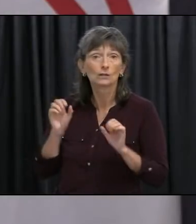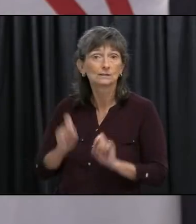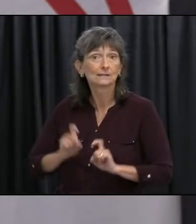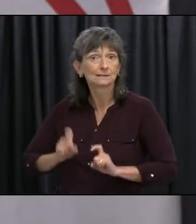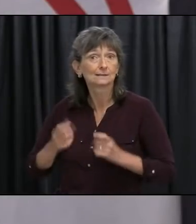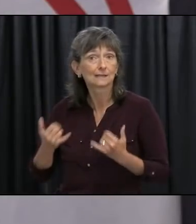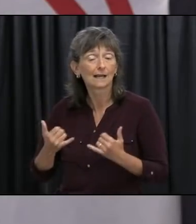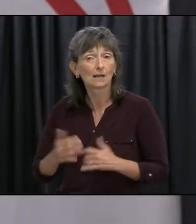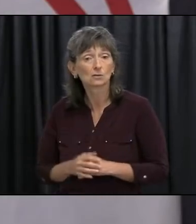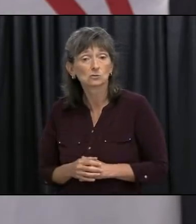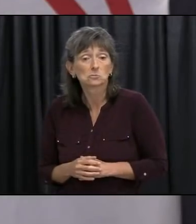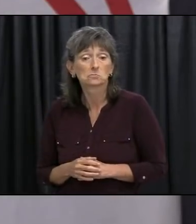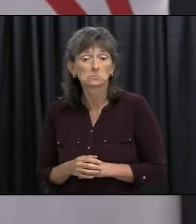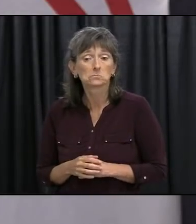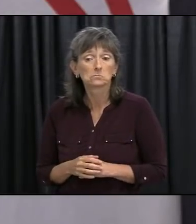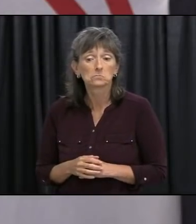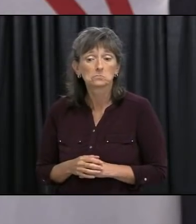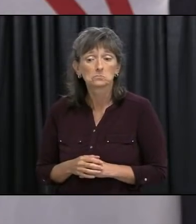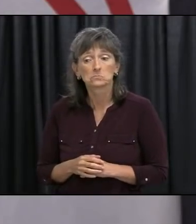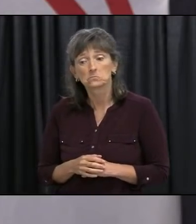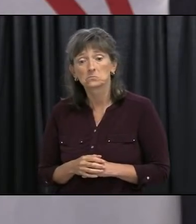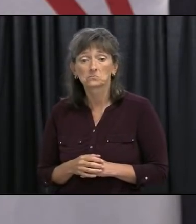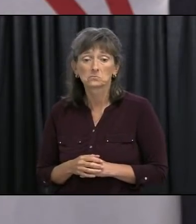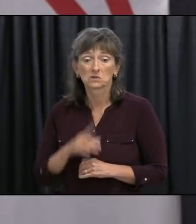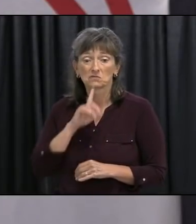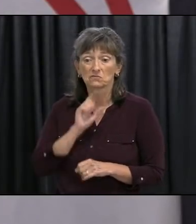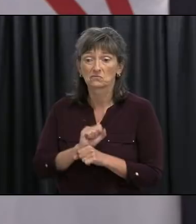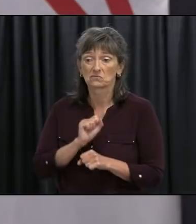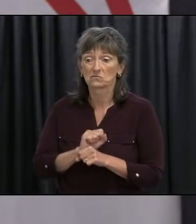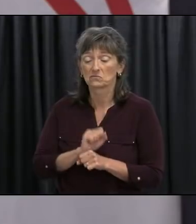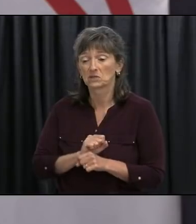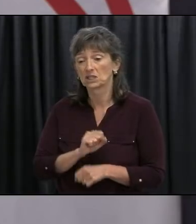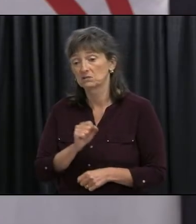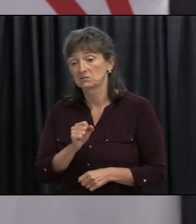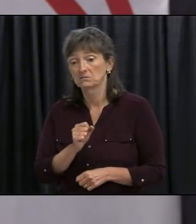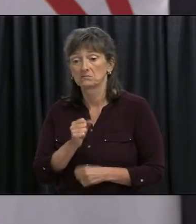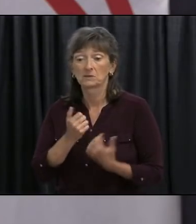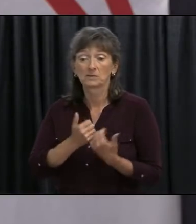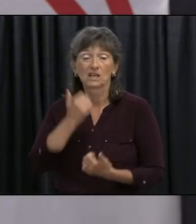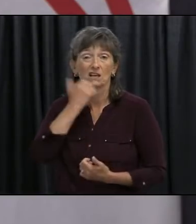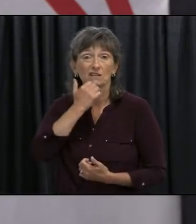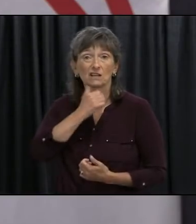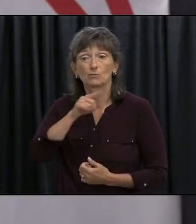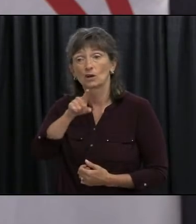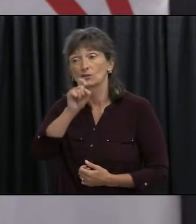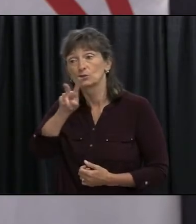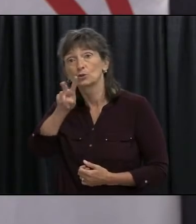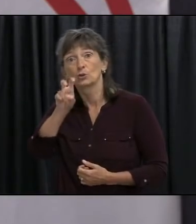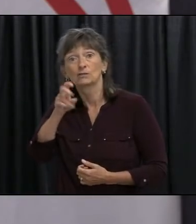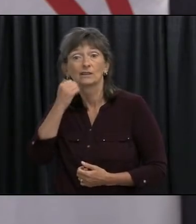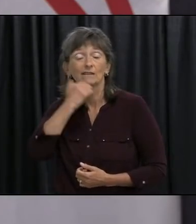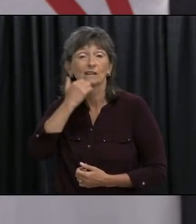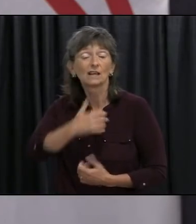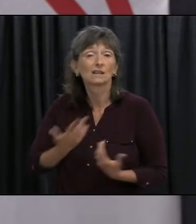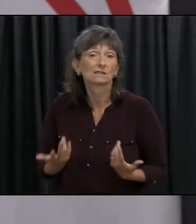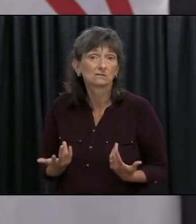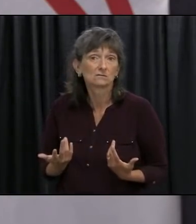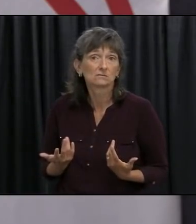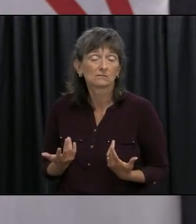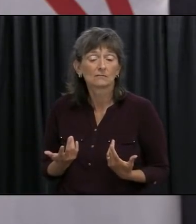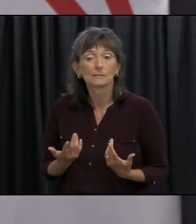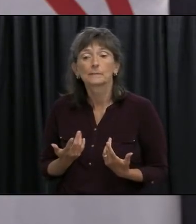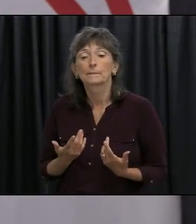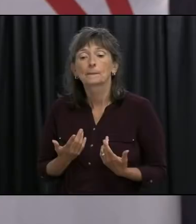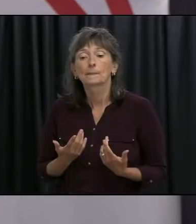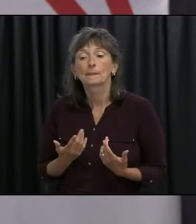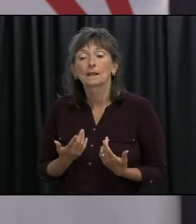and typically it's not unusual to see, well, between 100 and 200 people in our province that are tested for various reasons. We test, as an example, before you go in